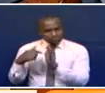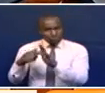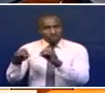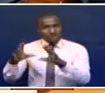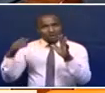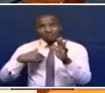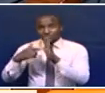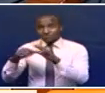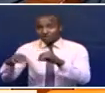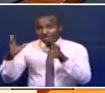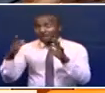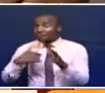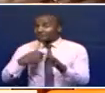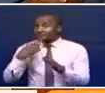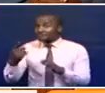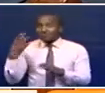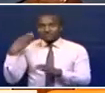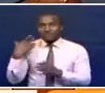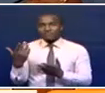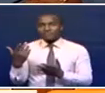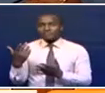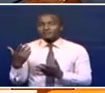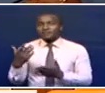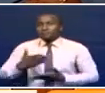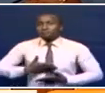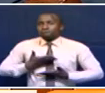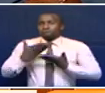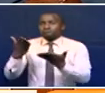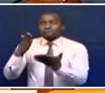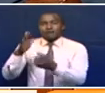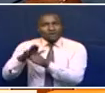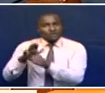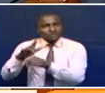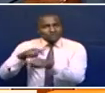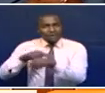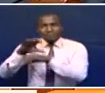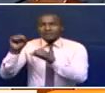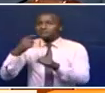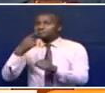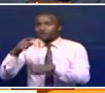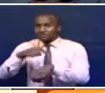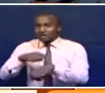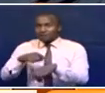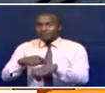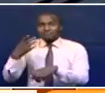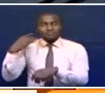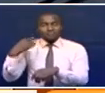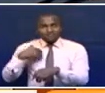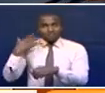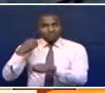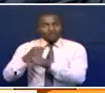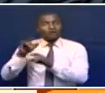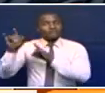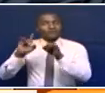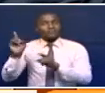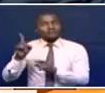tried to, as I said, sacrifice a lot during President Moi's time as his foreign minister. He enabled me to